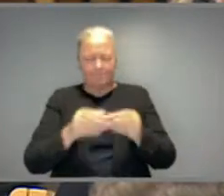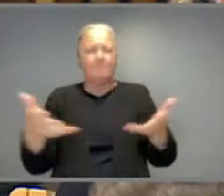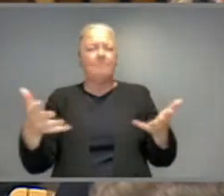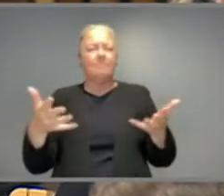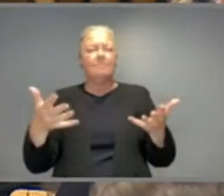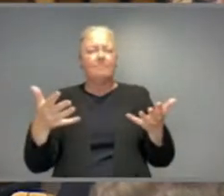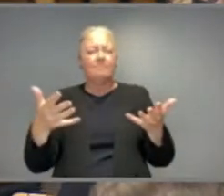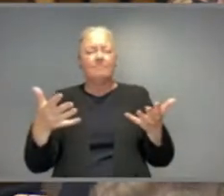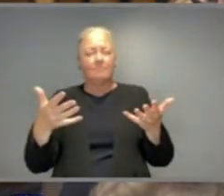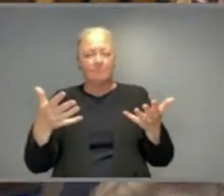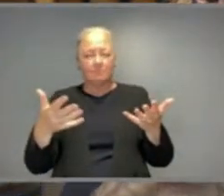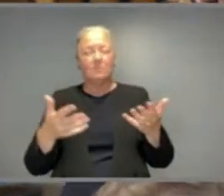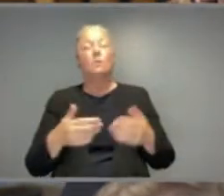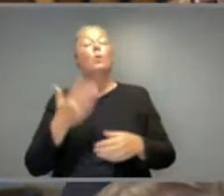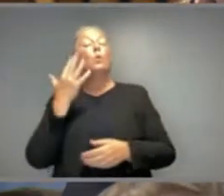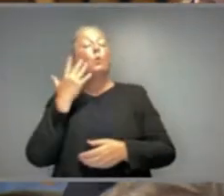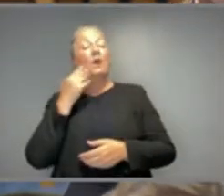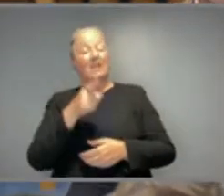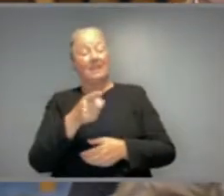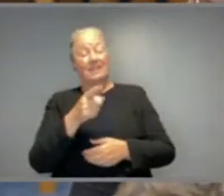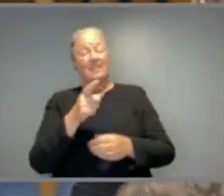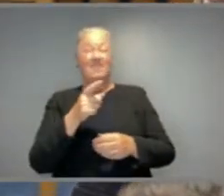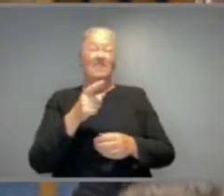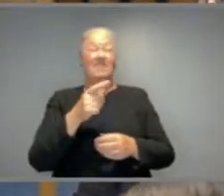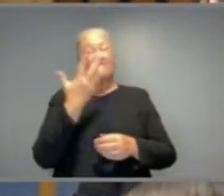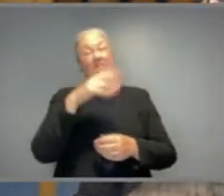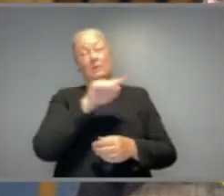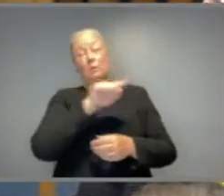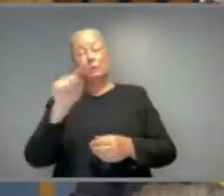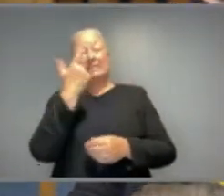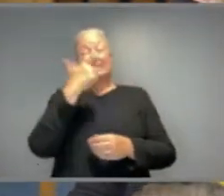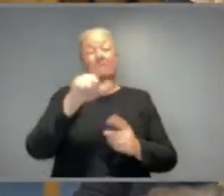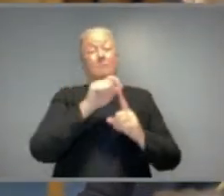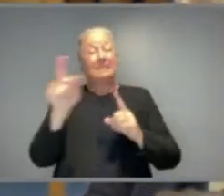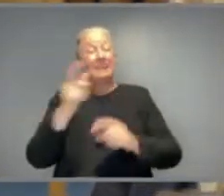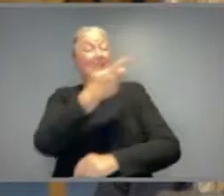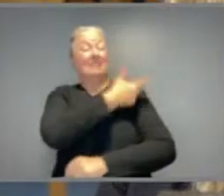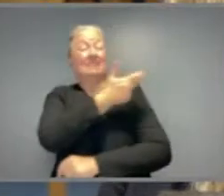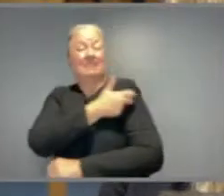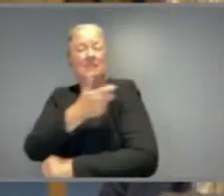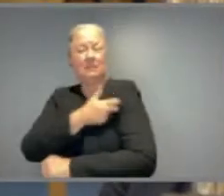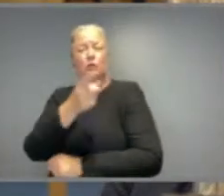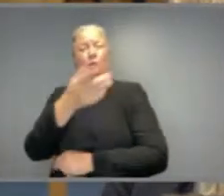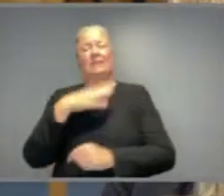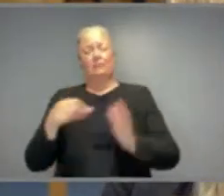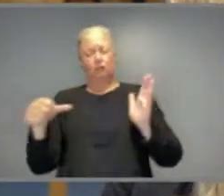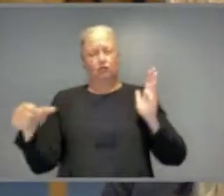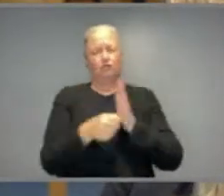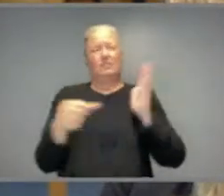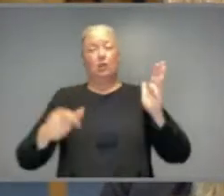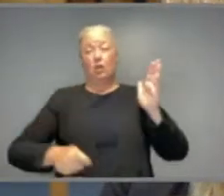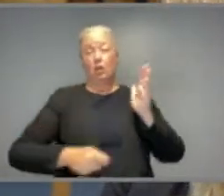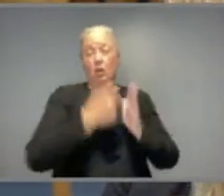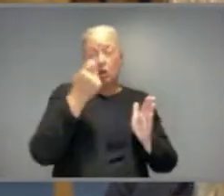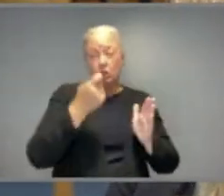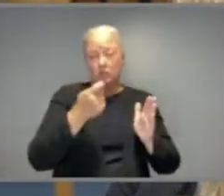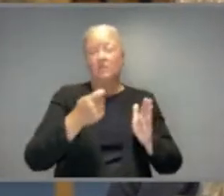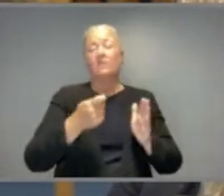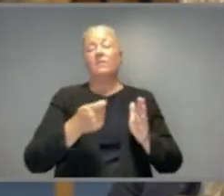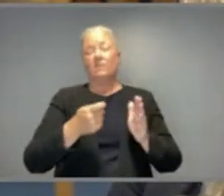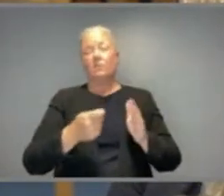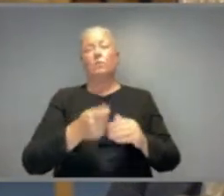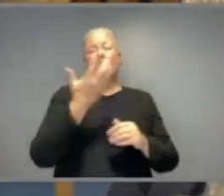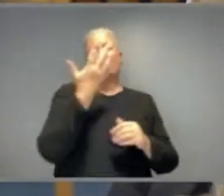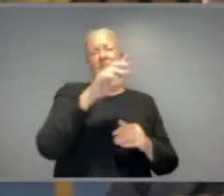even when vaccination rates are between about 50 and 70%. So you need that strict lockdown right through the 50 and 60%